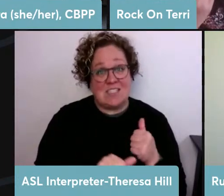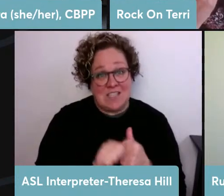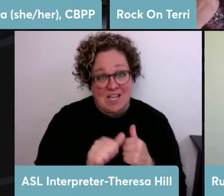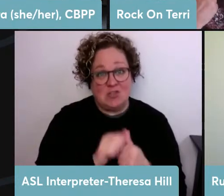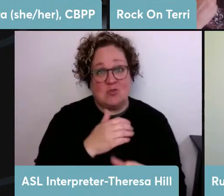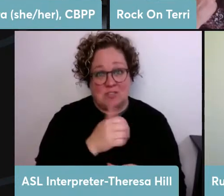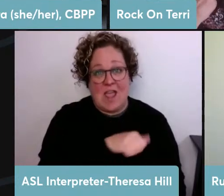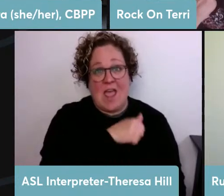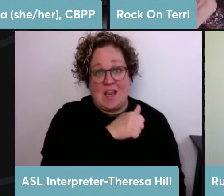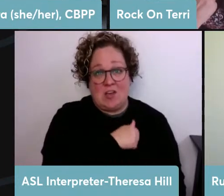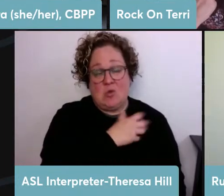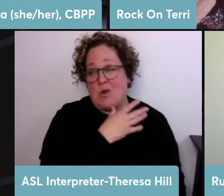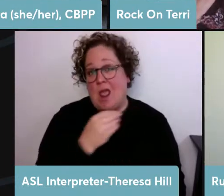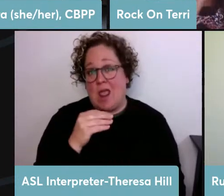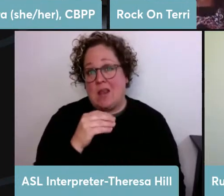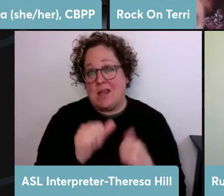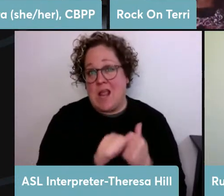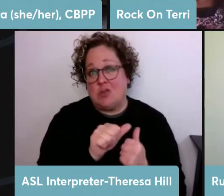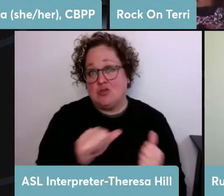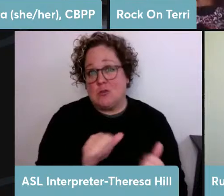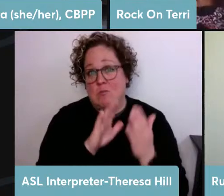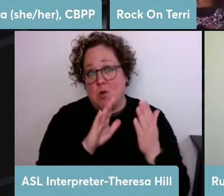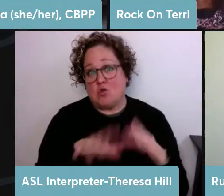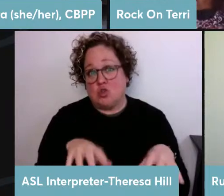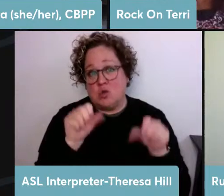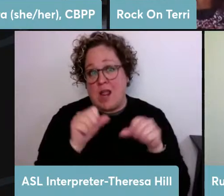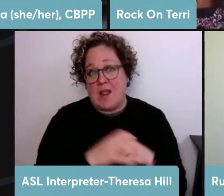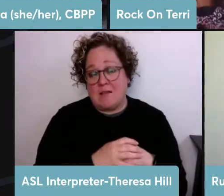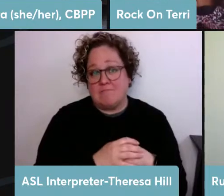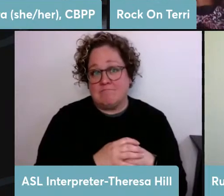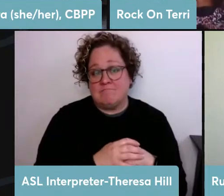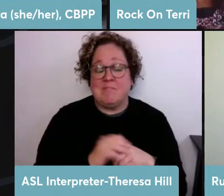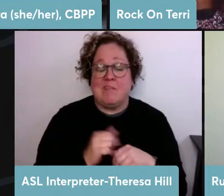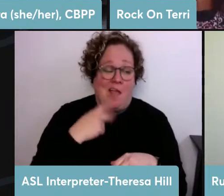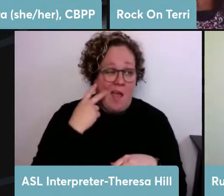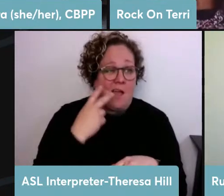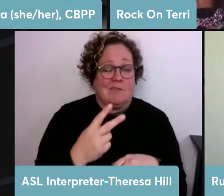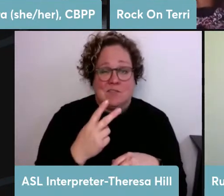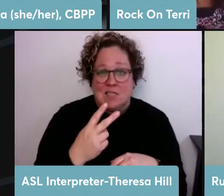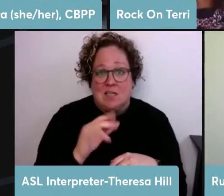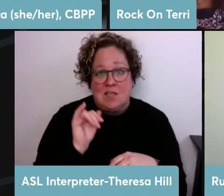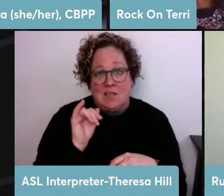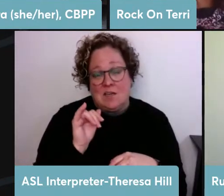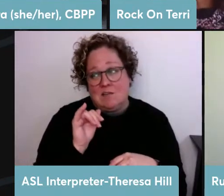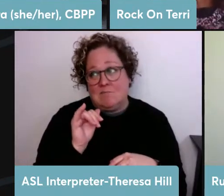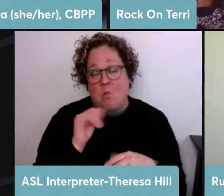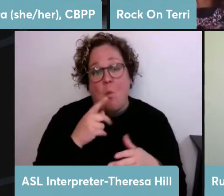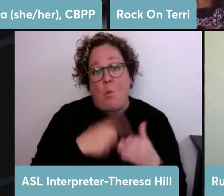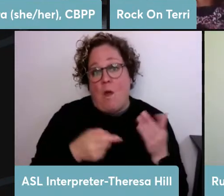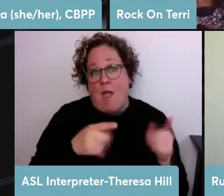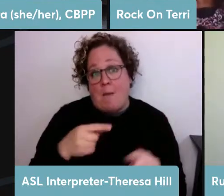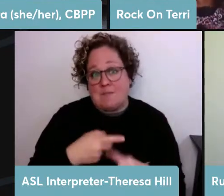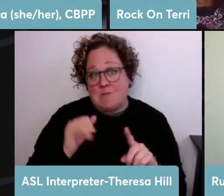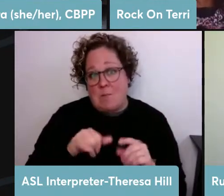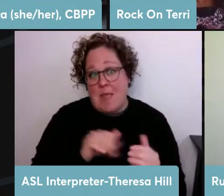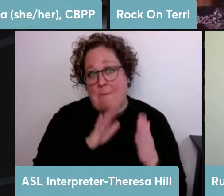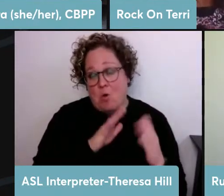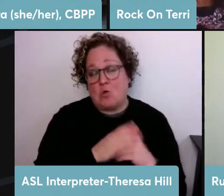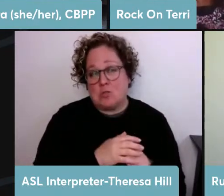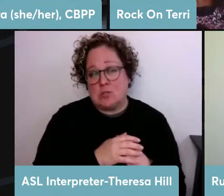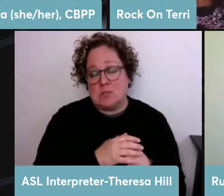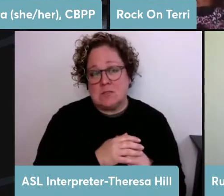and approach to take. And I've seen the detriments of that approach. So, you know, I think, especially for